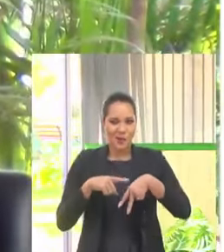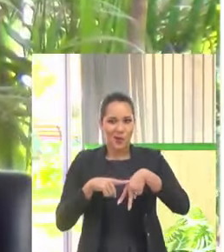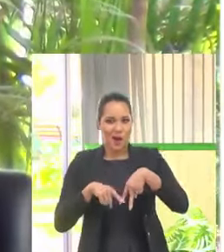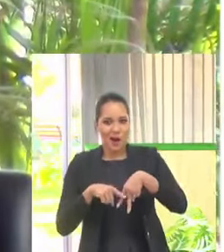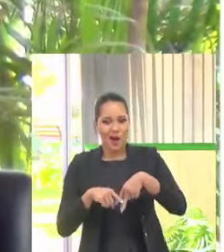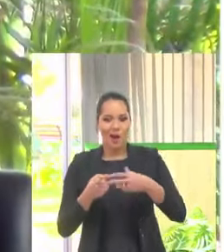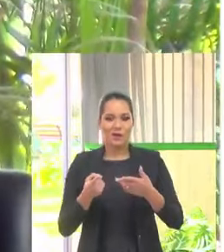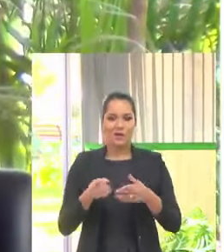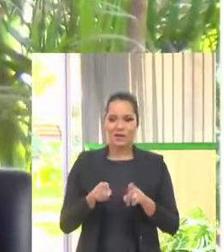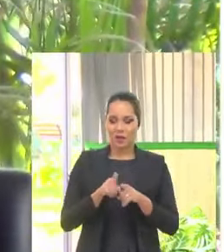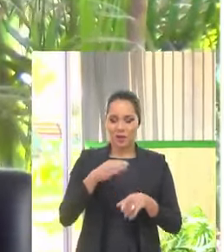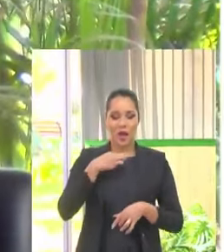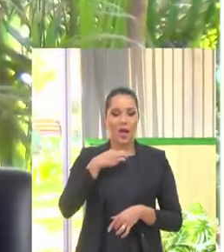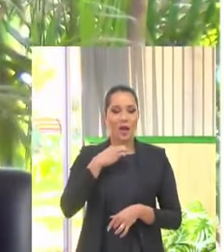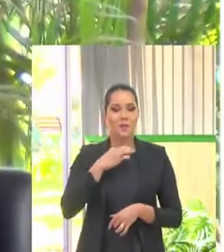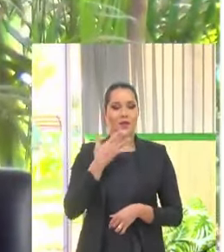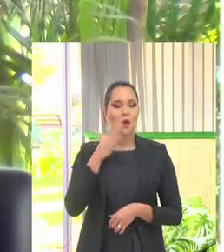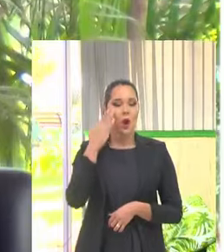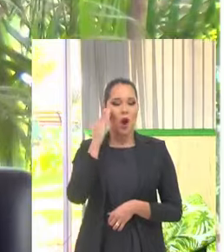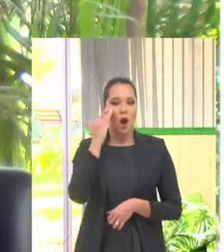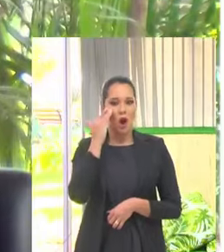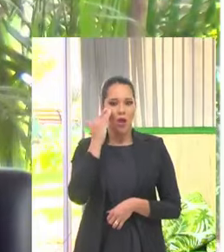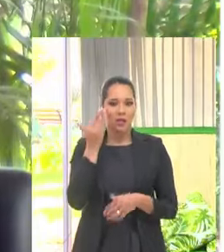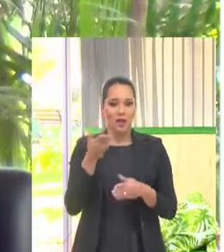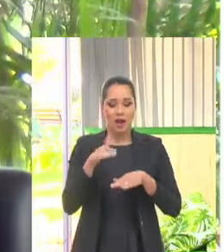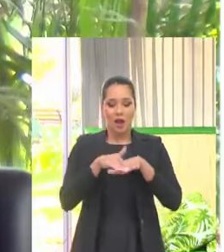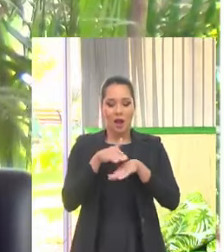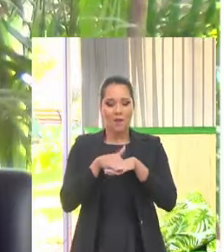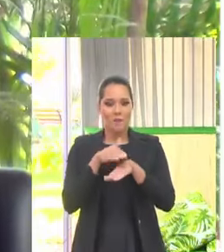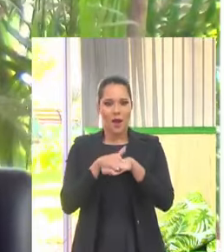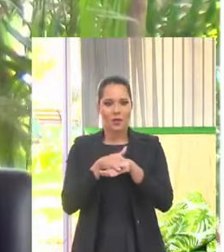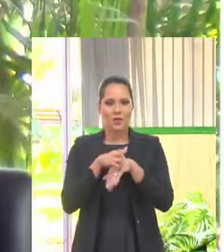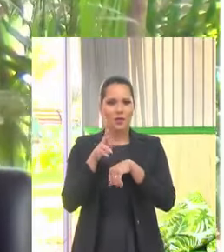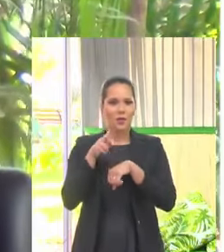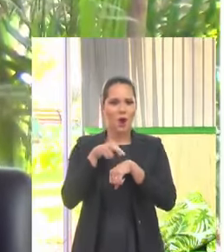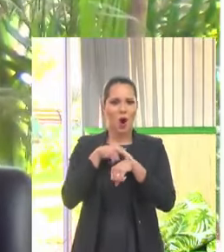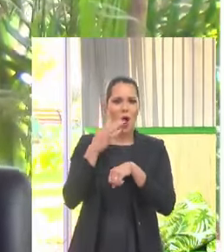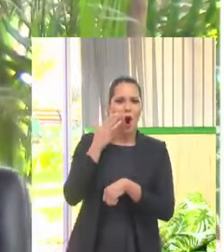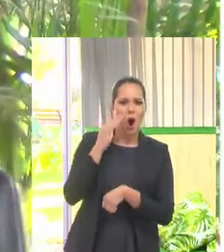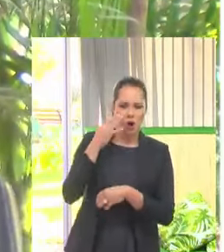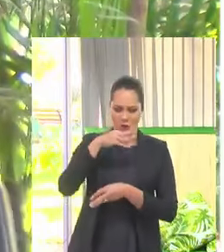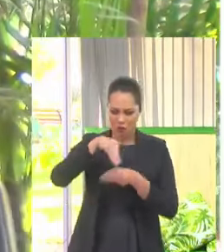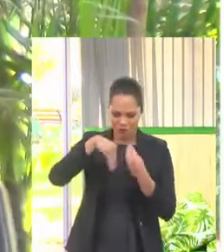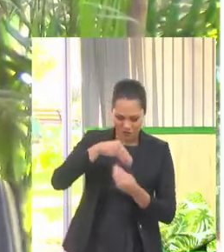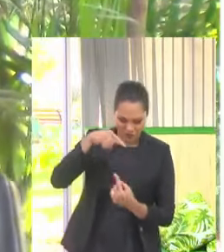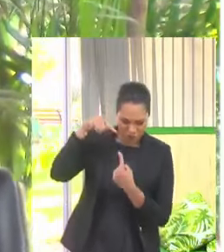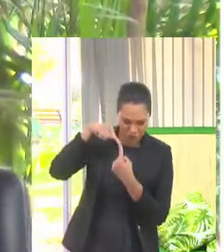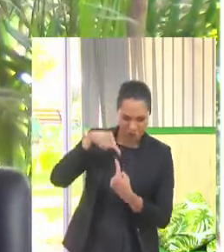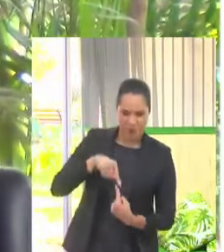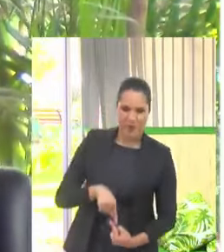purple shoes, and but it's good overall. It's not very